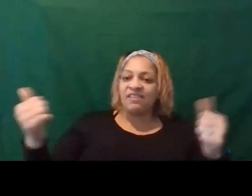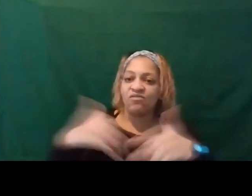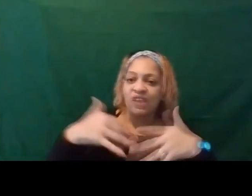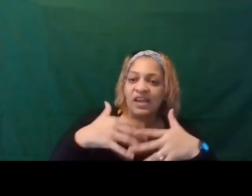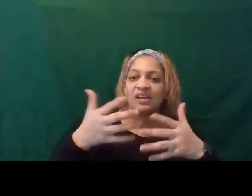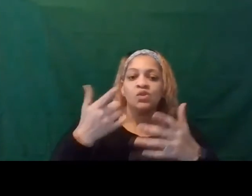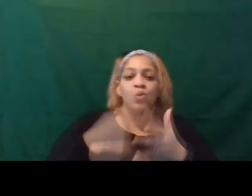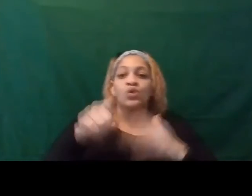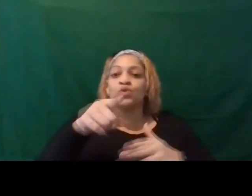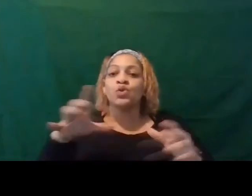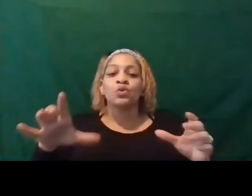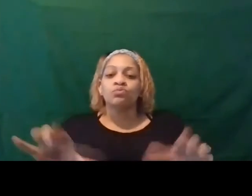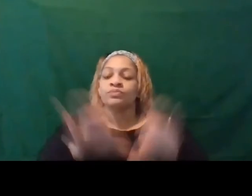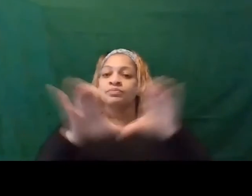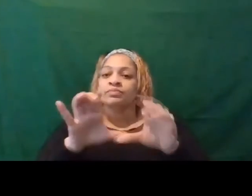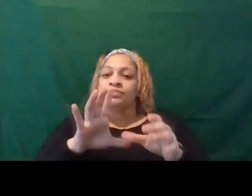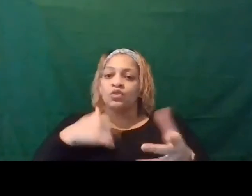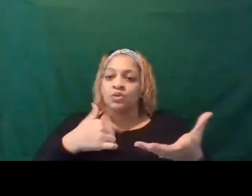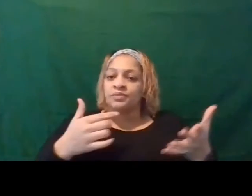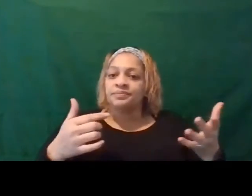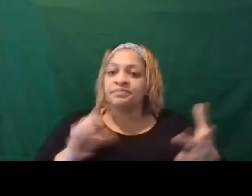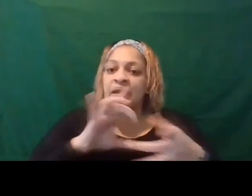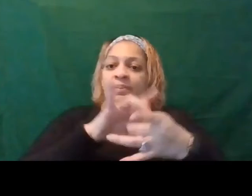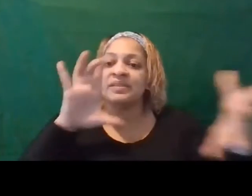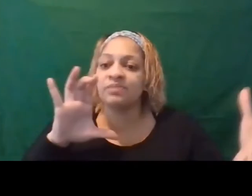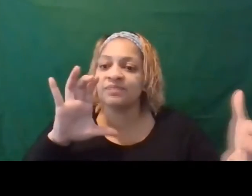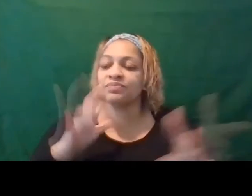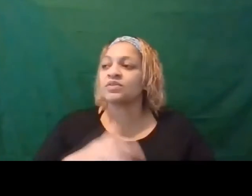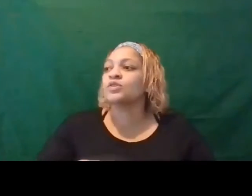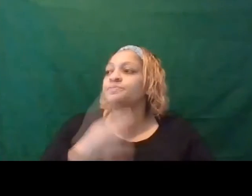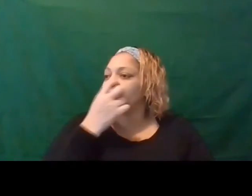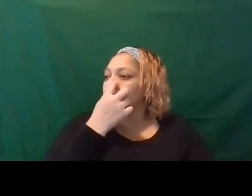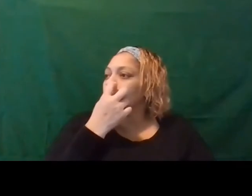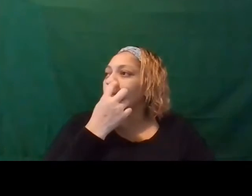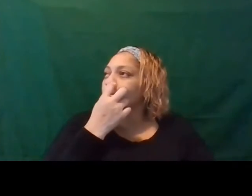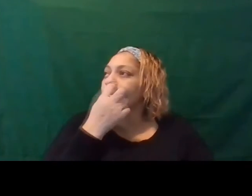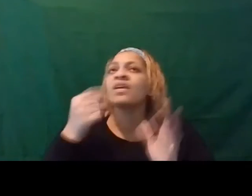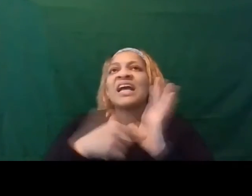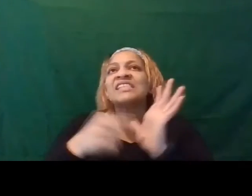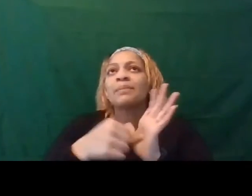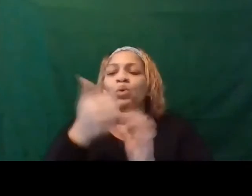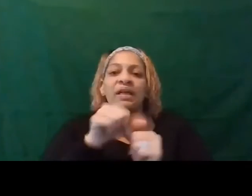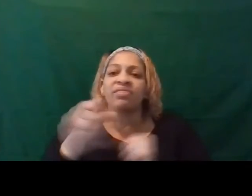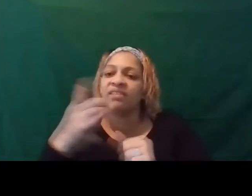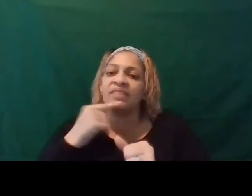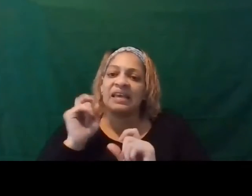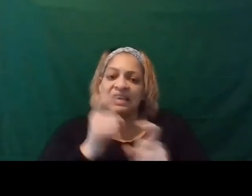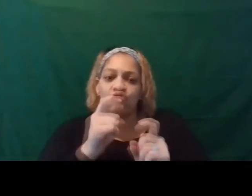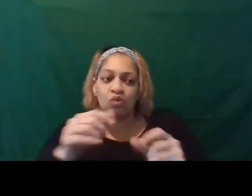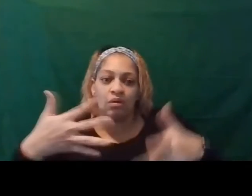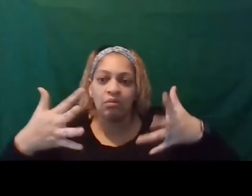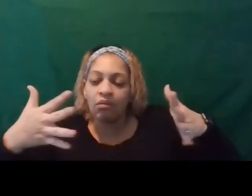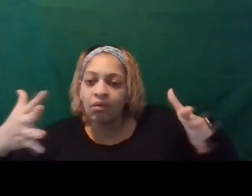yourself from them. So simply identify something that, something that brings you angst, anxiety, and worry, something that you're afraid of. And